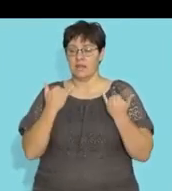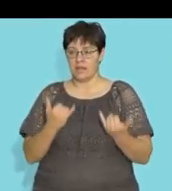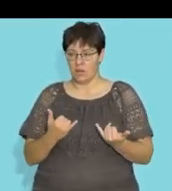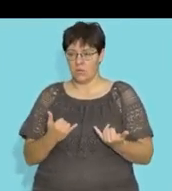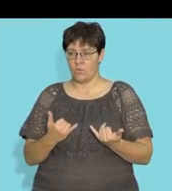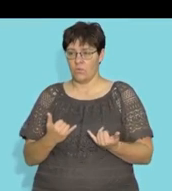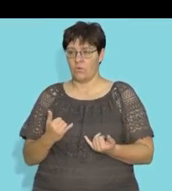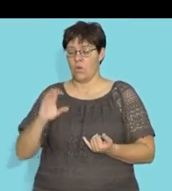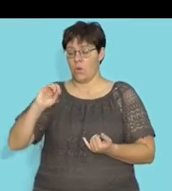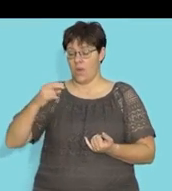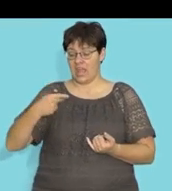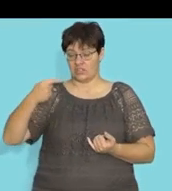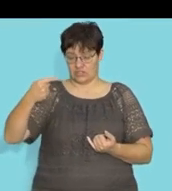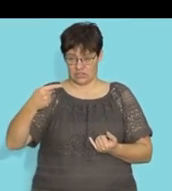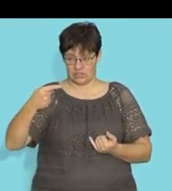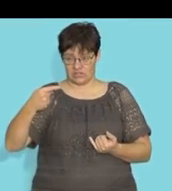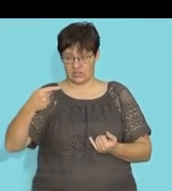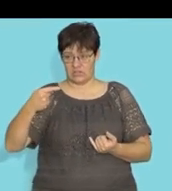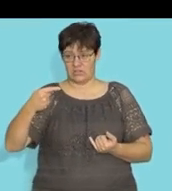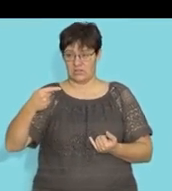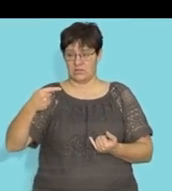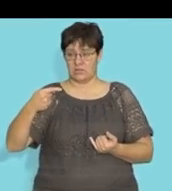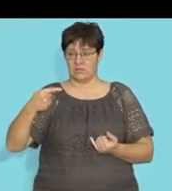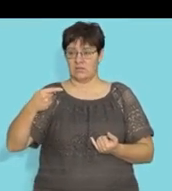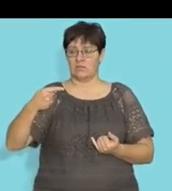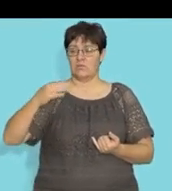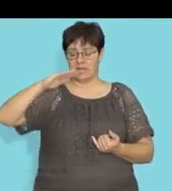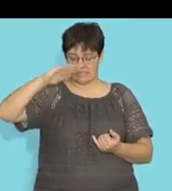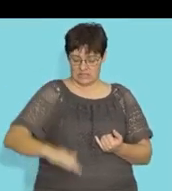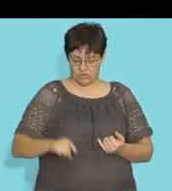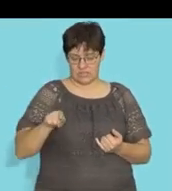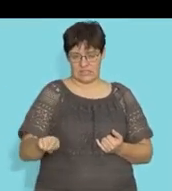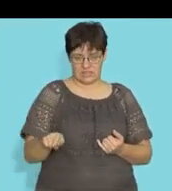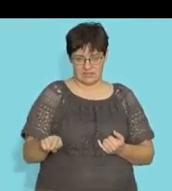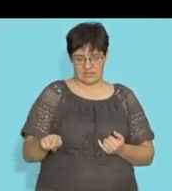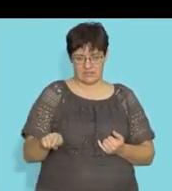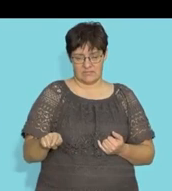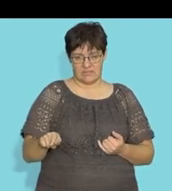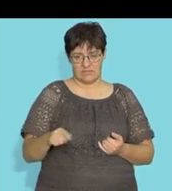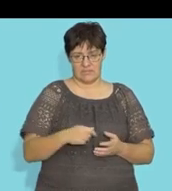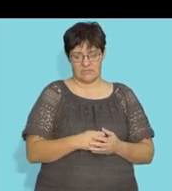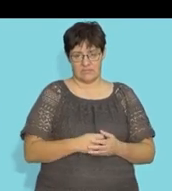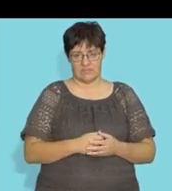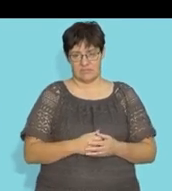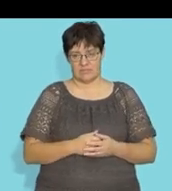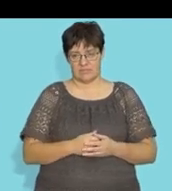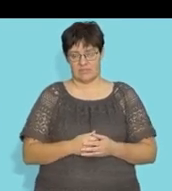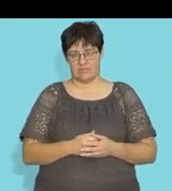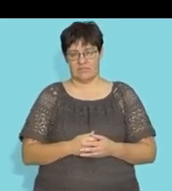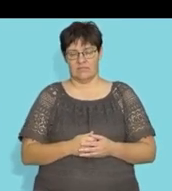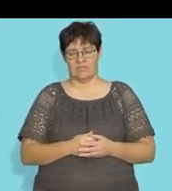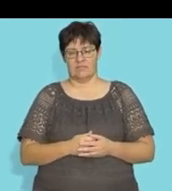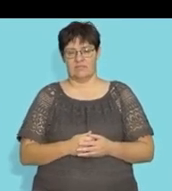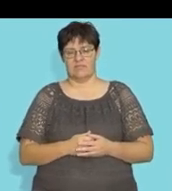actually decrease in this process of favoring the reverse reaction. We will decrease the hydroxide